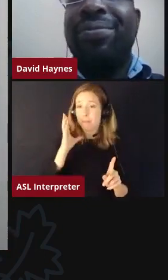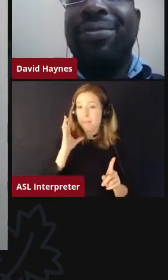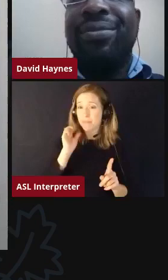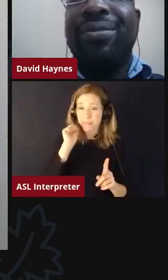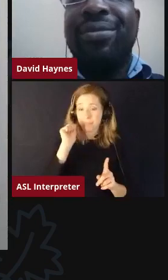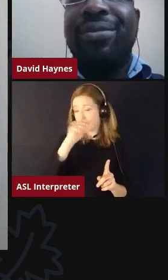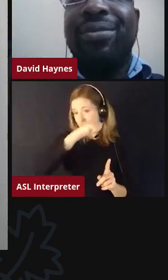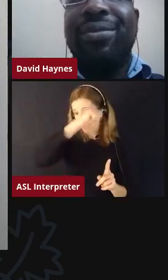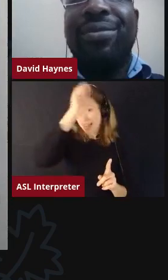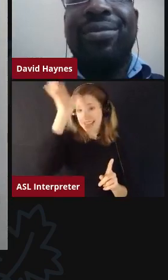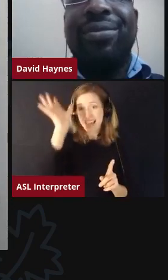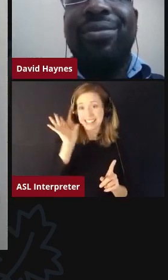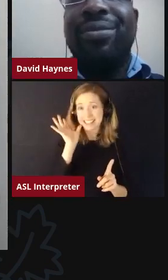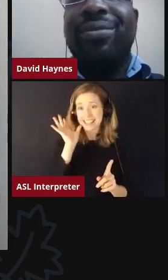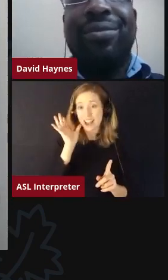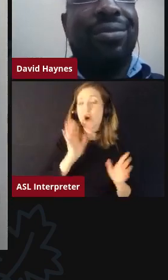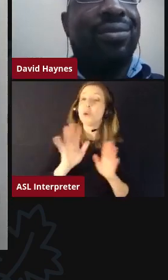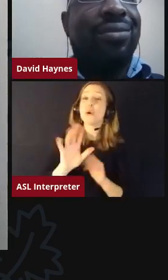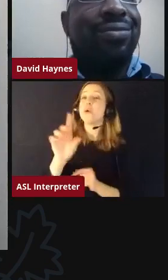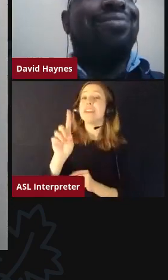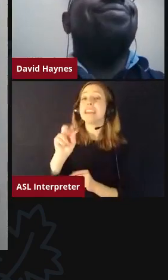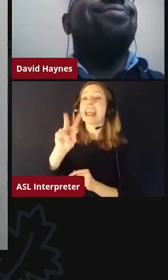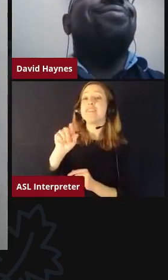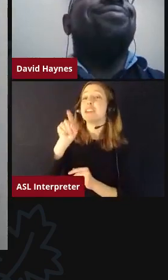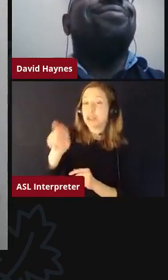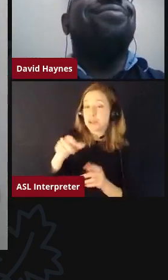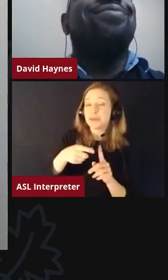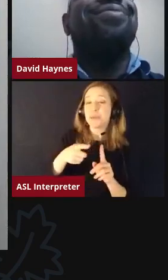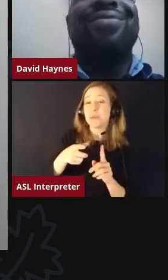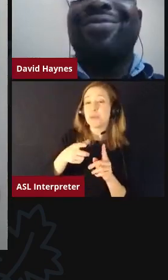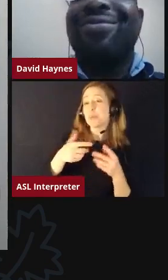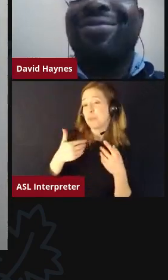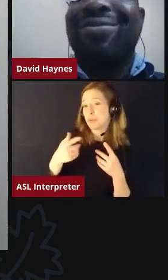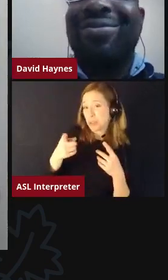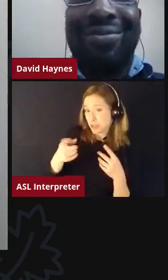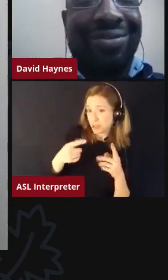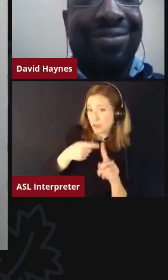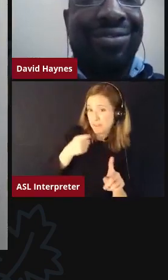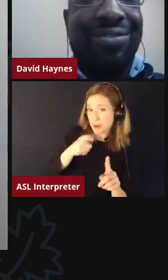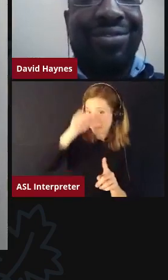Yes. never knew that we had black people in Alaska, to be honest with you.